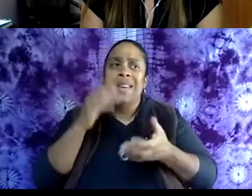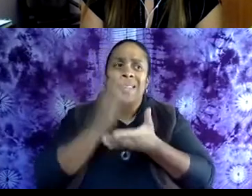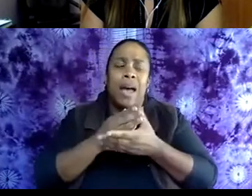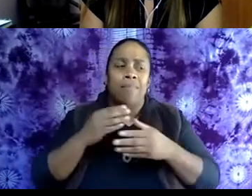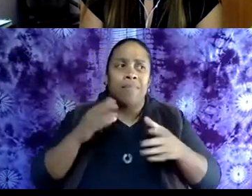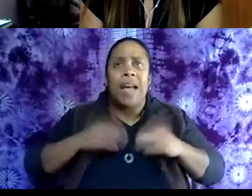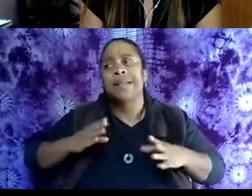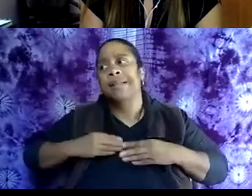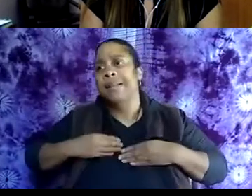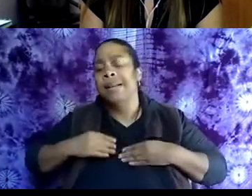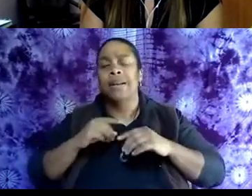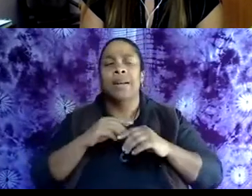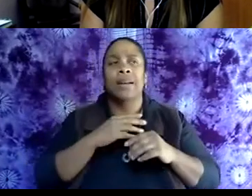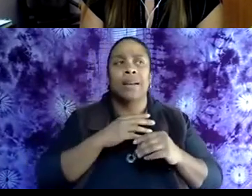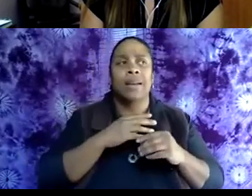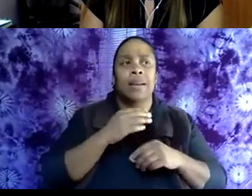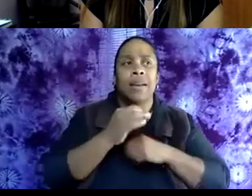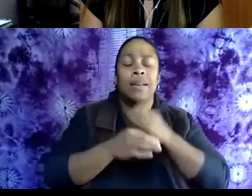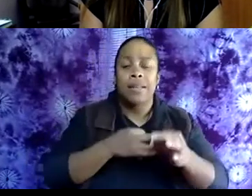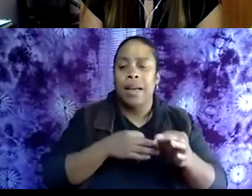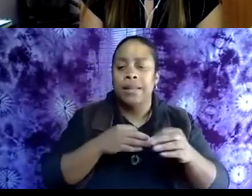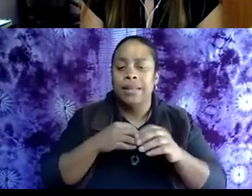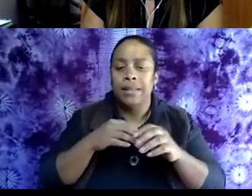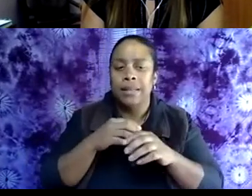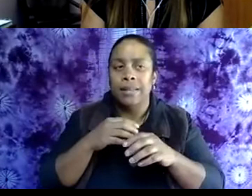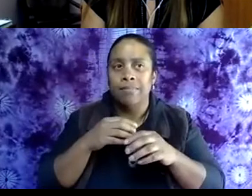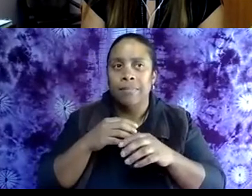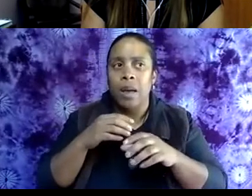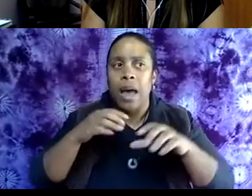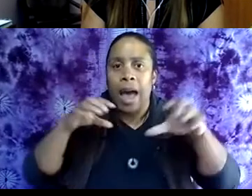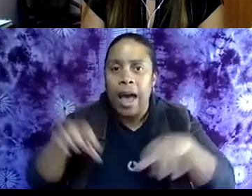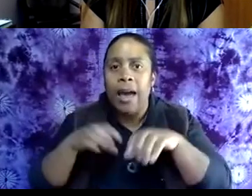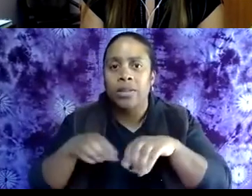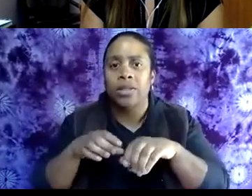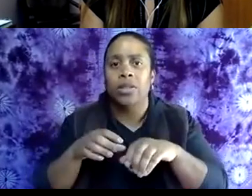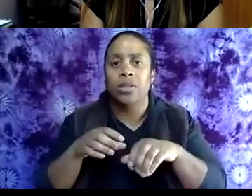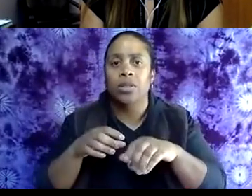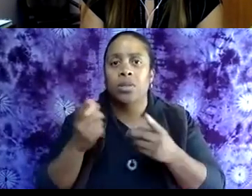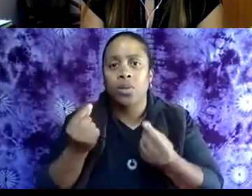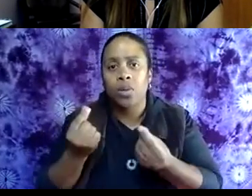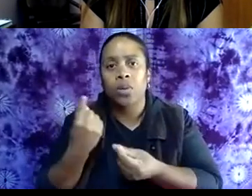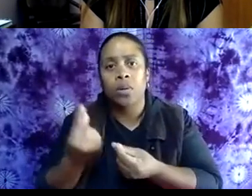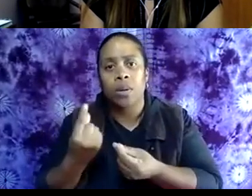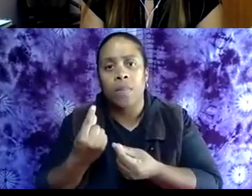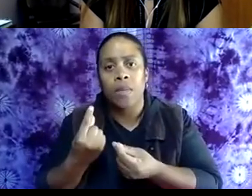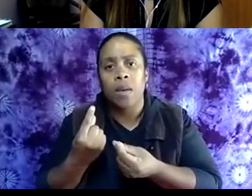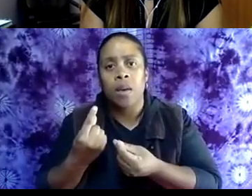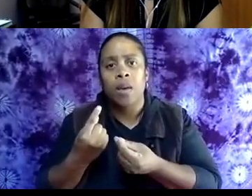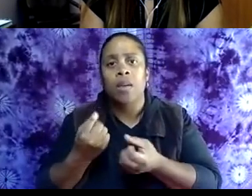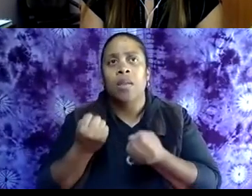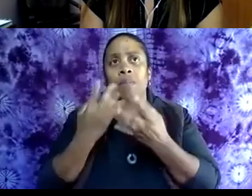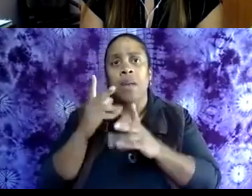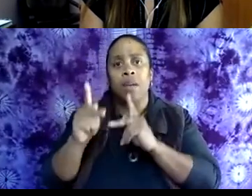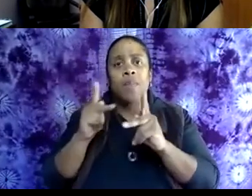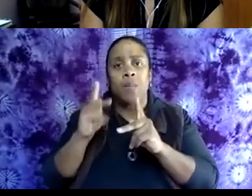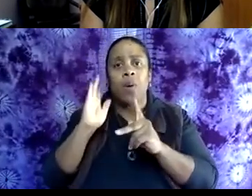an action. There are so many people who have had experiences like this, who would, like you did, call it a demon, and